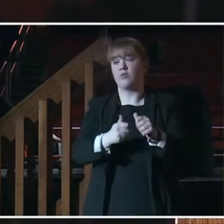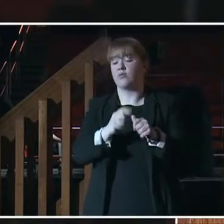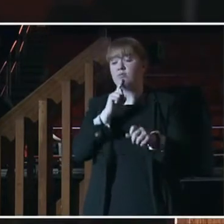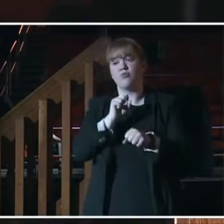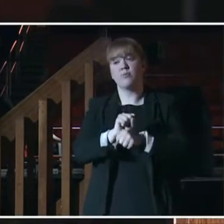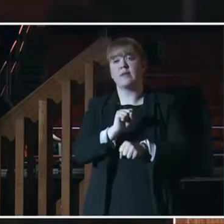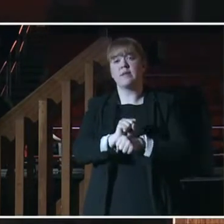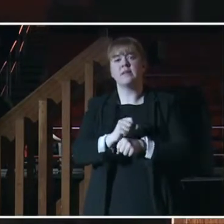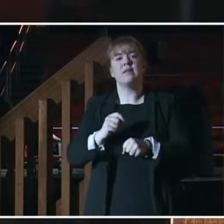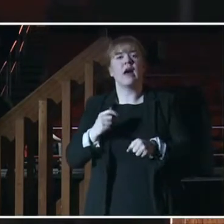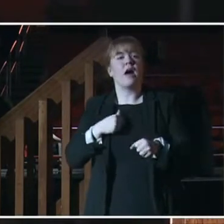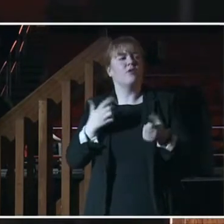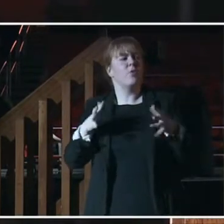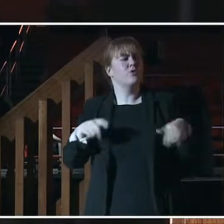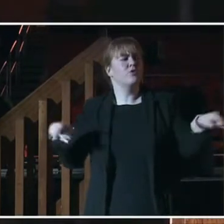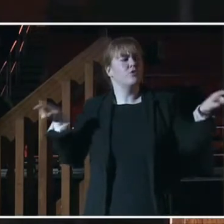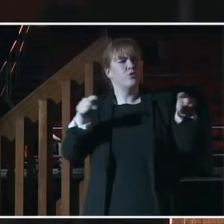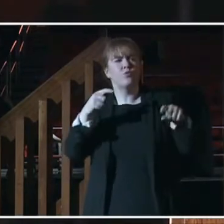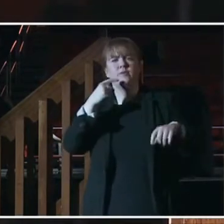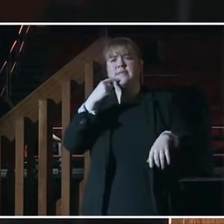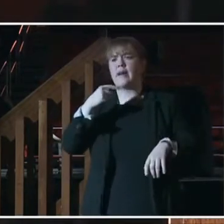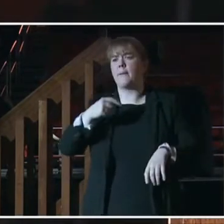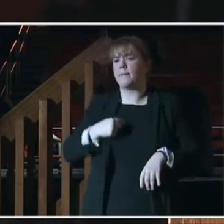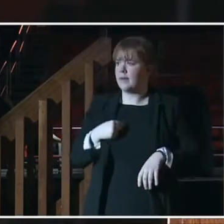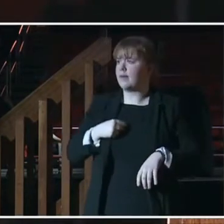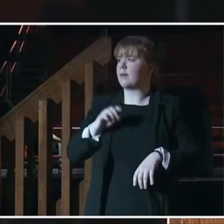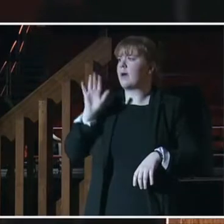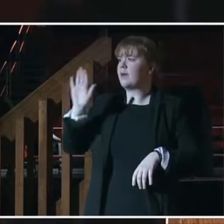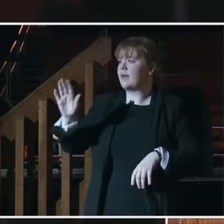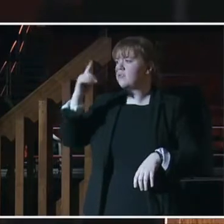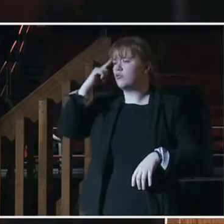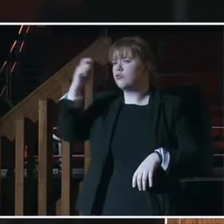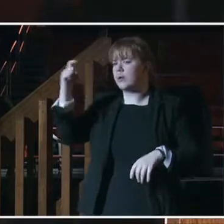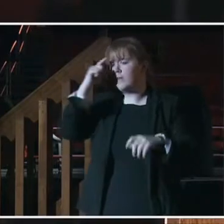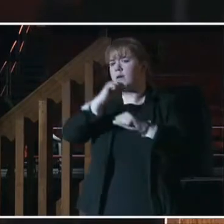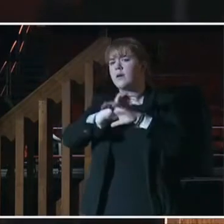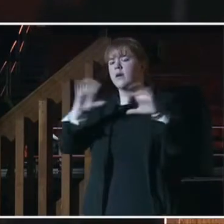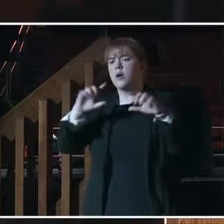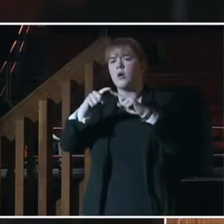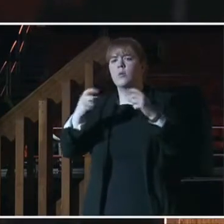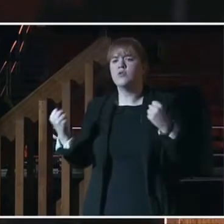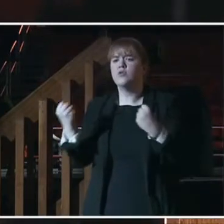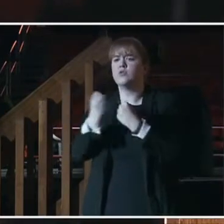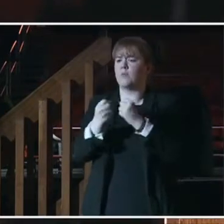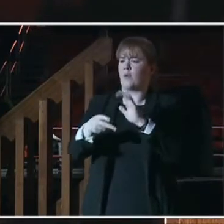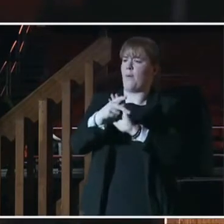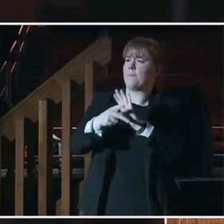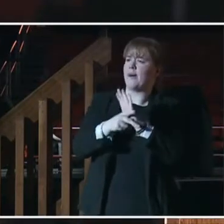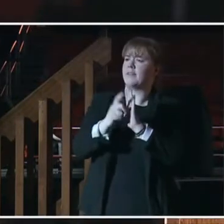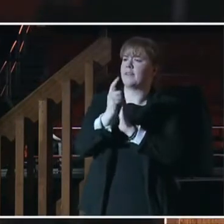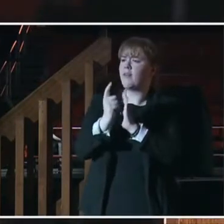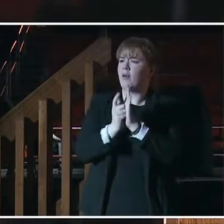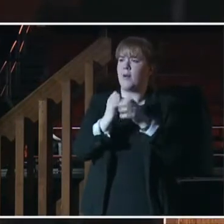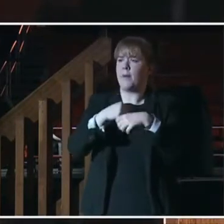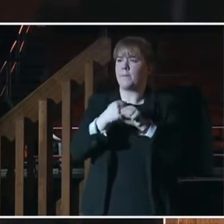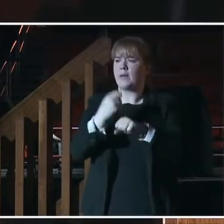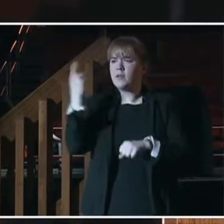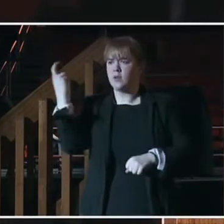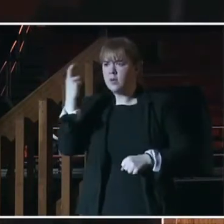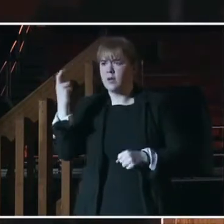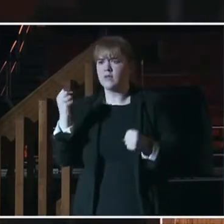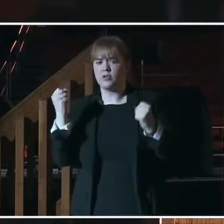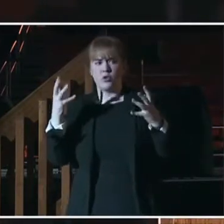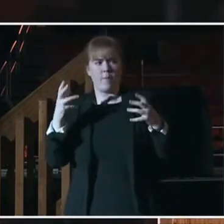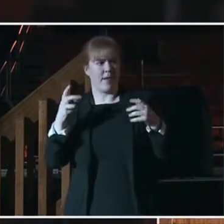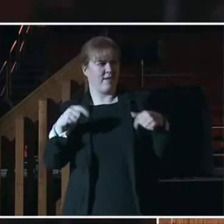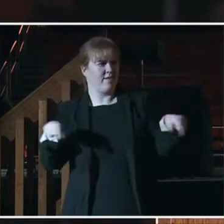So I don't want you to tell me about his dream when you support policies that make the reality of far too many a